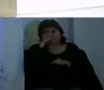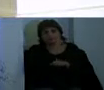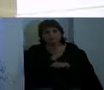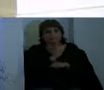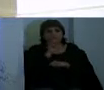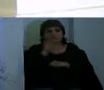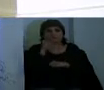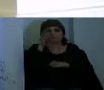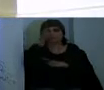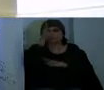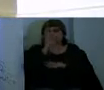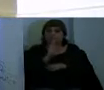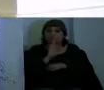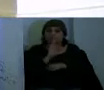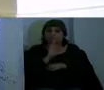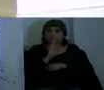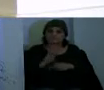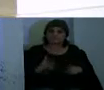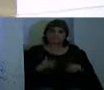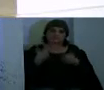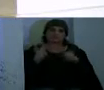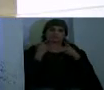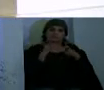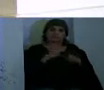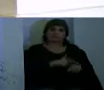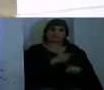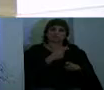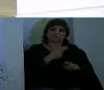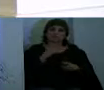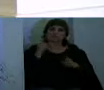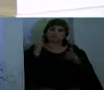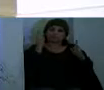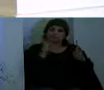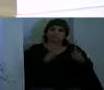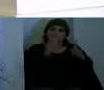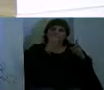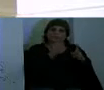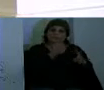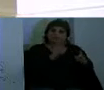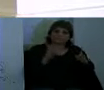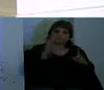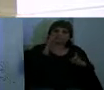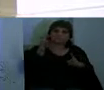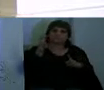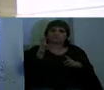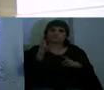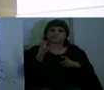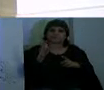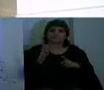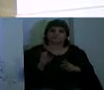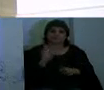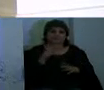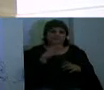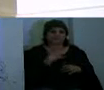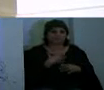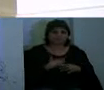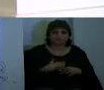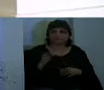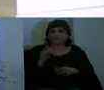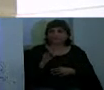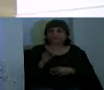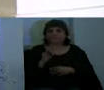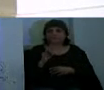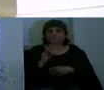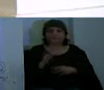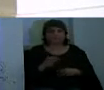God. It's a lifelong quest to whet your appetite for what's in store for you if you're willing to